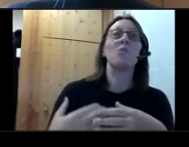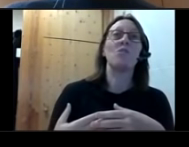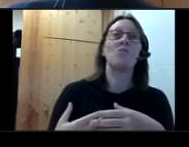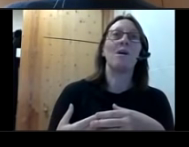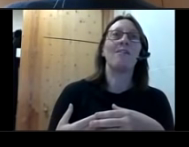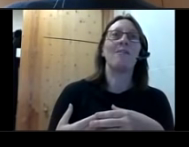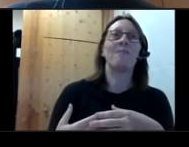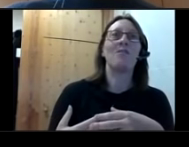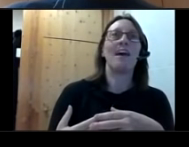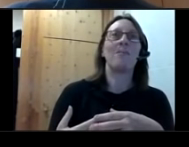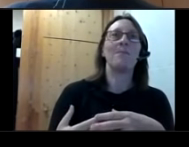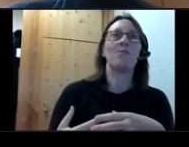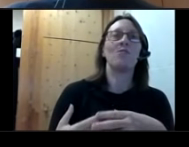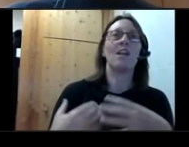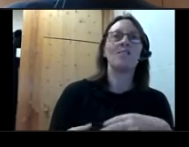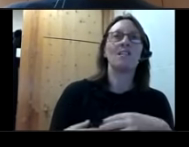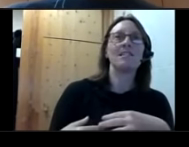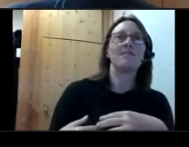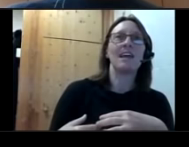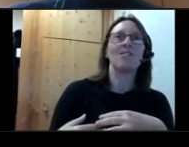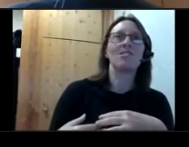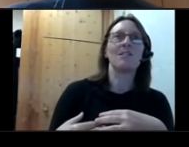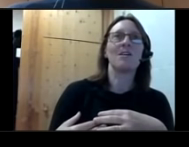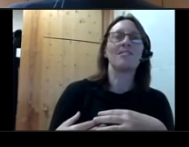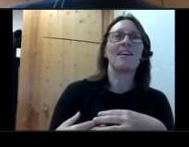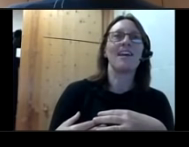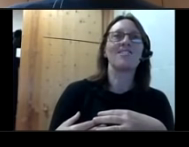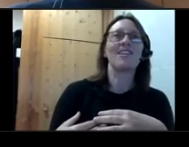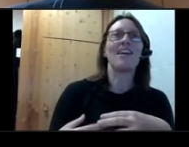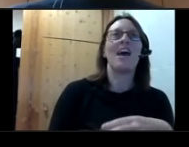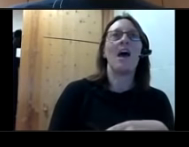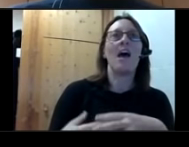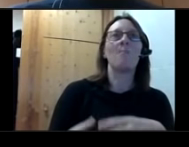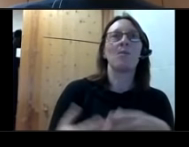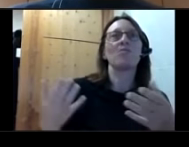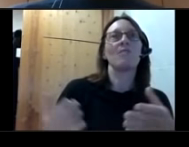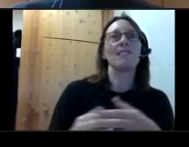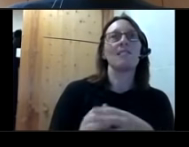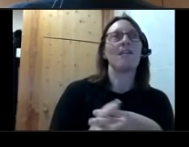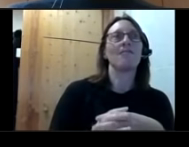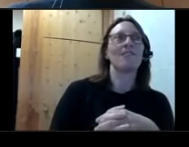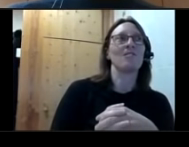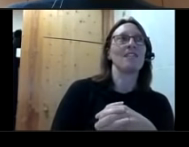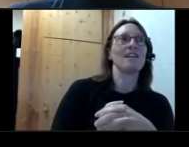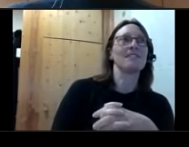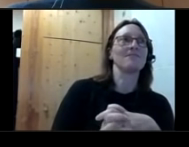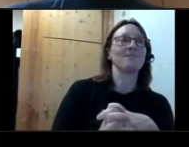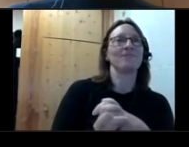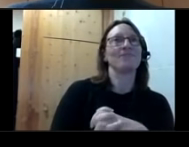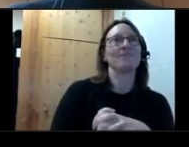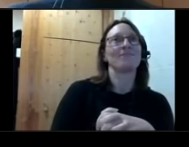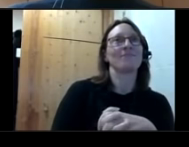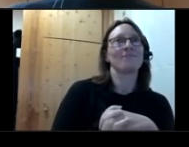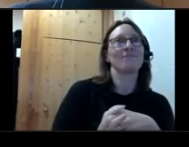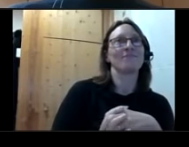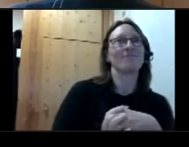this move will both help people who rely on assistive technology and personalization, but also raise the bar across the sector.